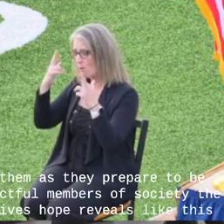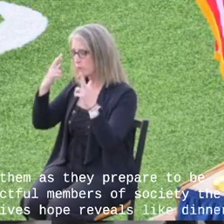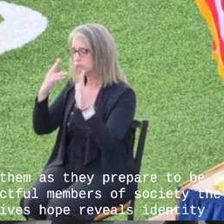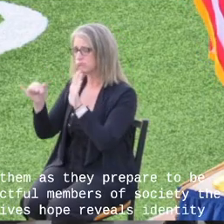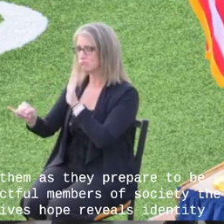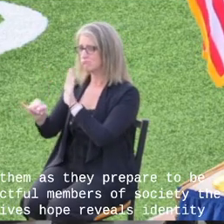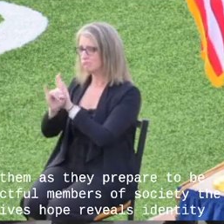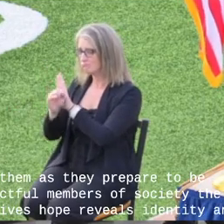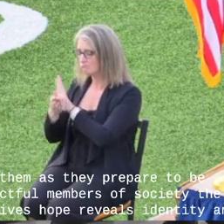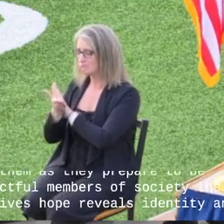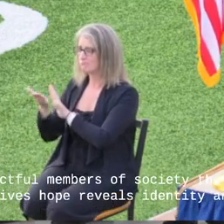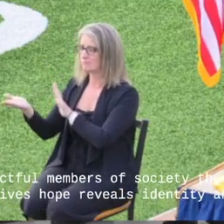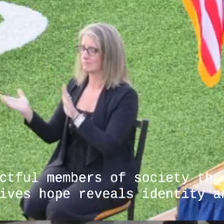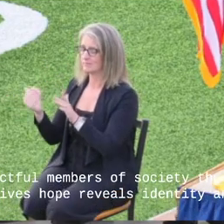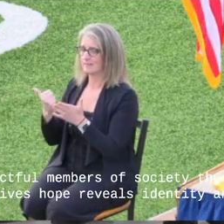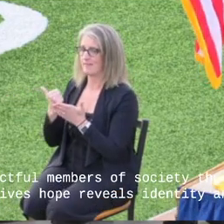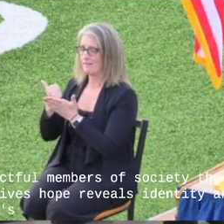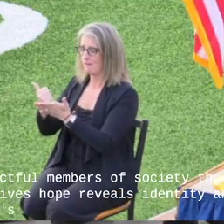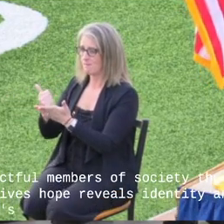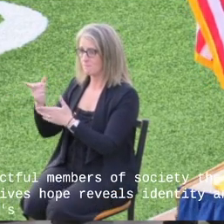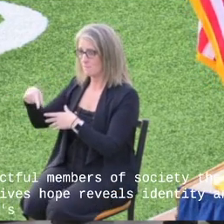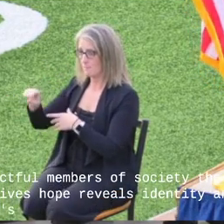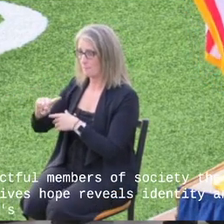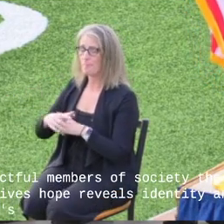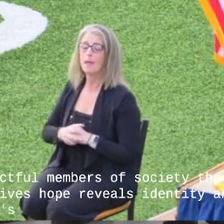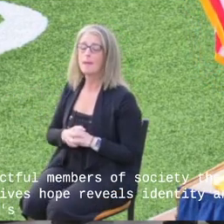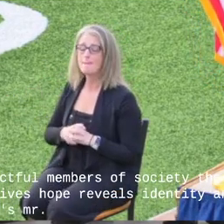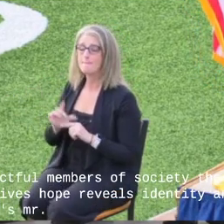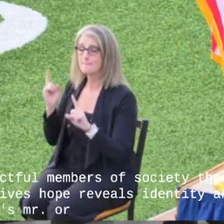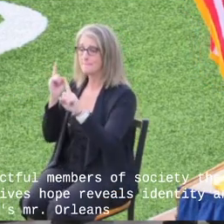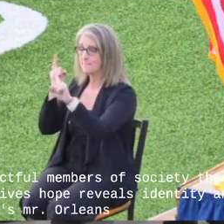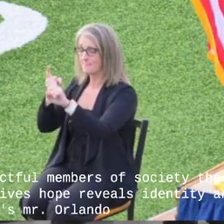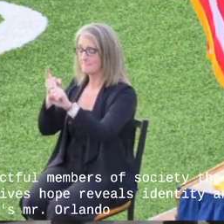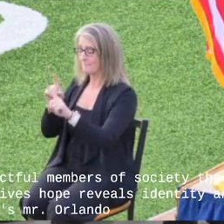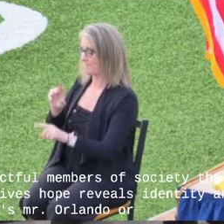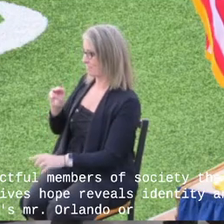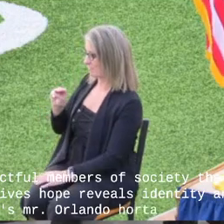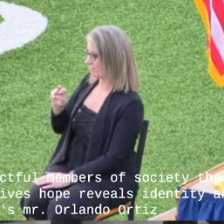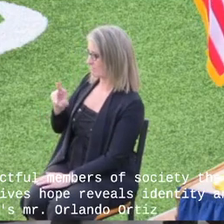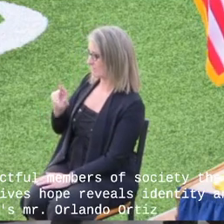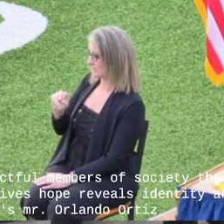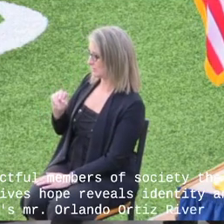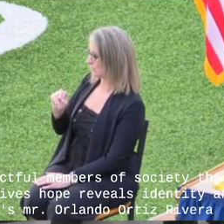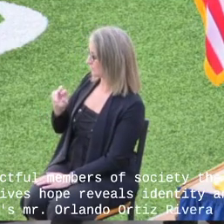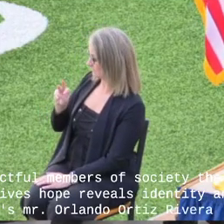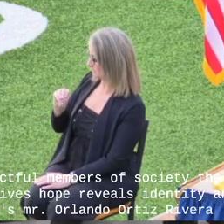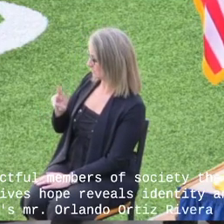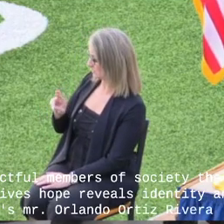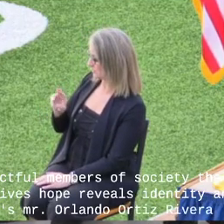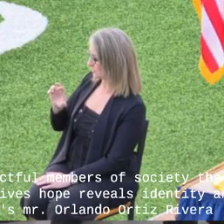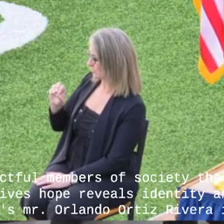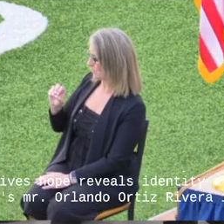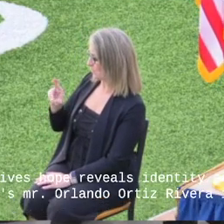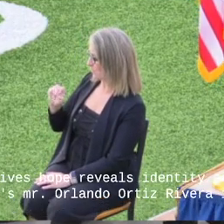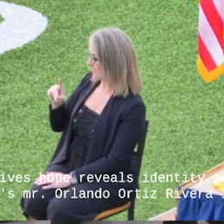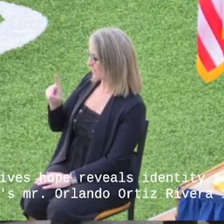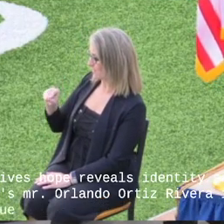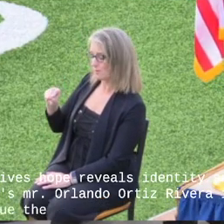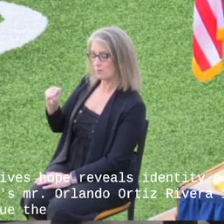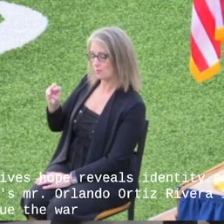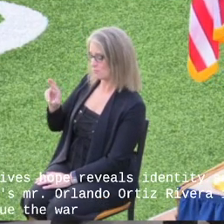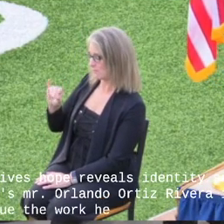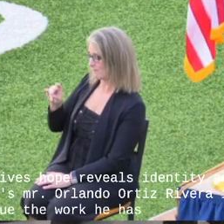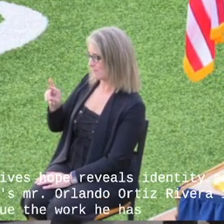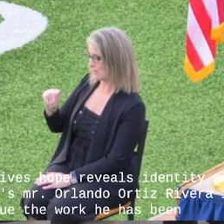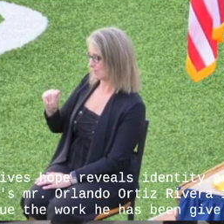identity, and launches purpose. Mr. Orlando Ortiz Rivera is proud to continue the work